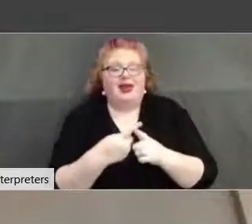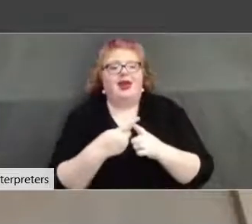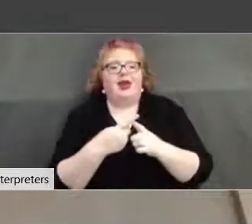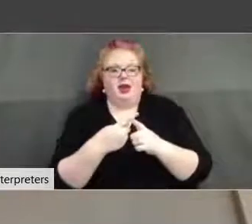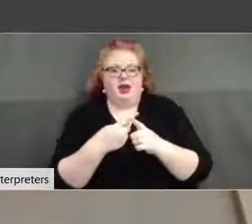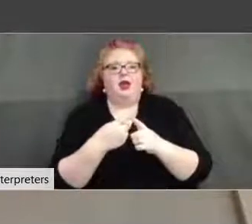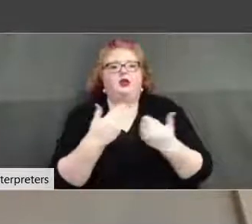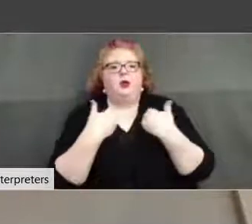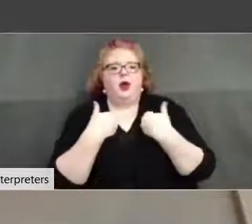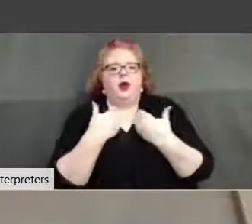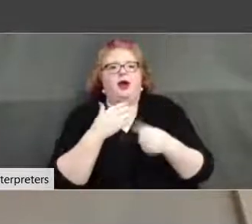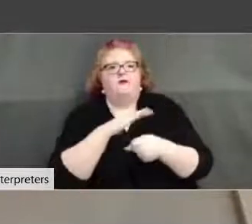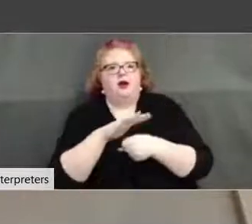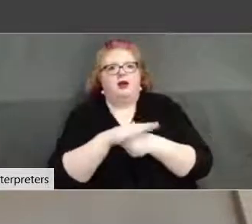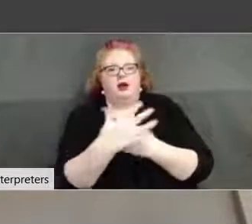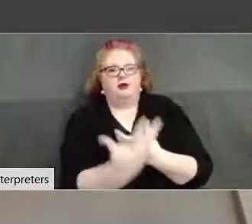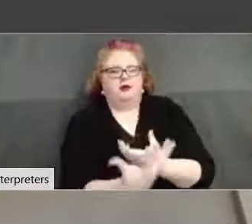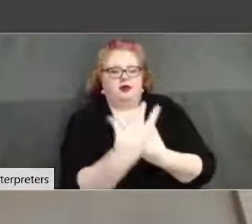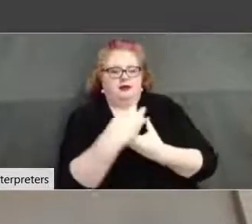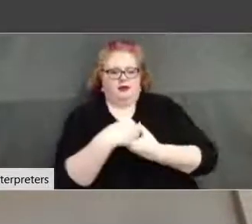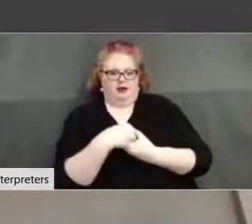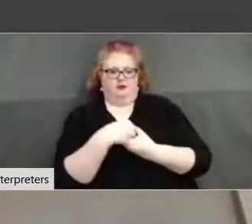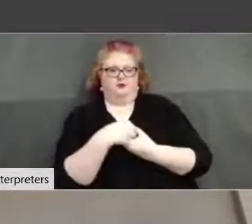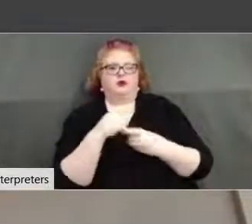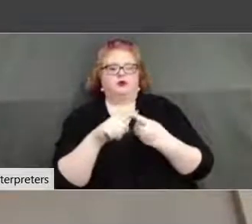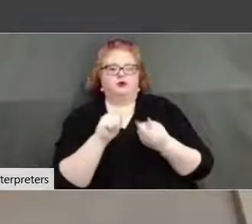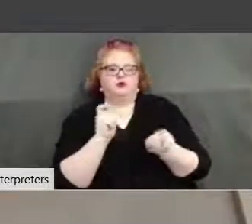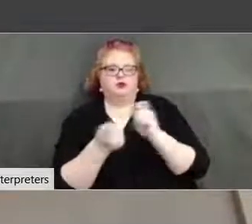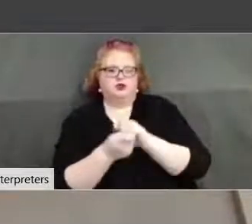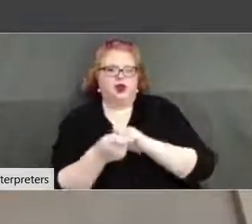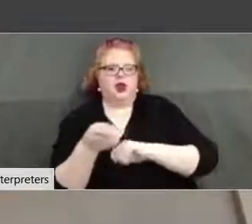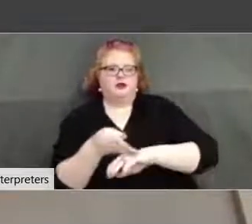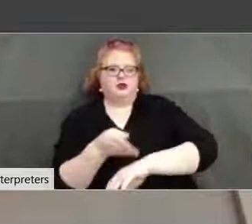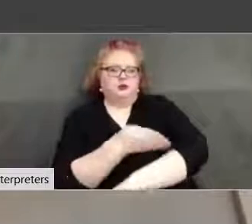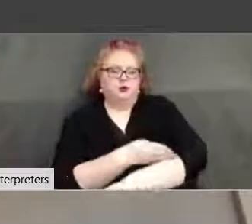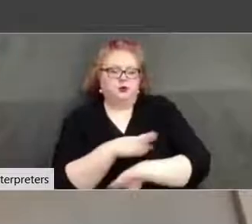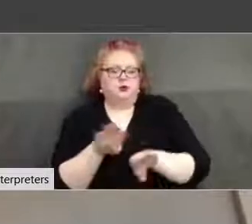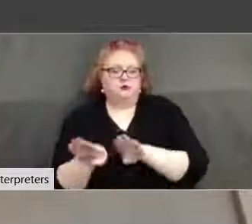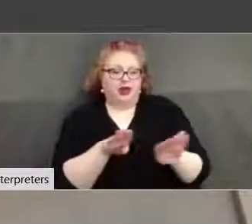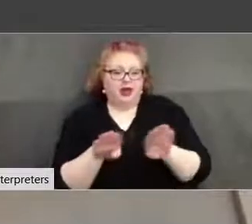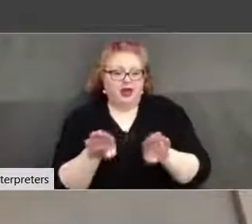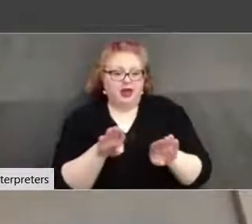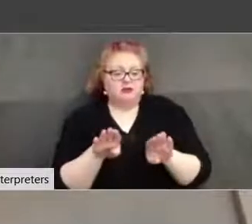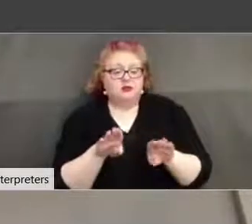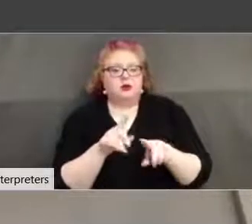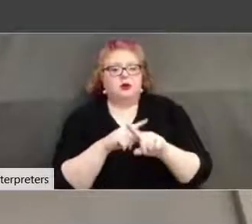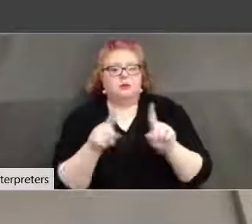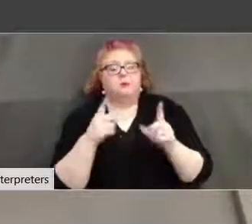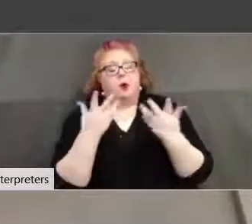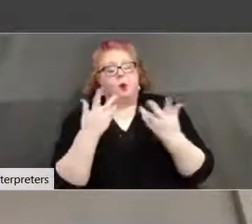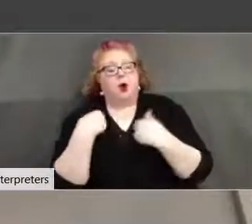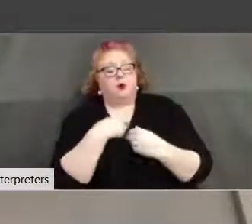and improving outcomes. But what we've seen so far is that it's very positive.